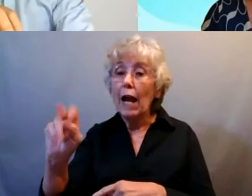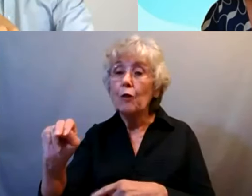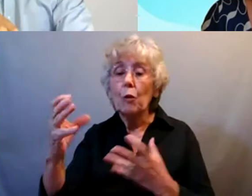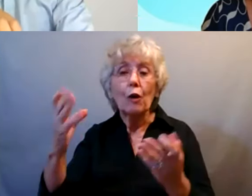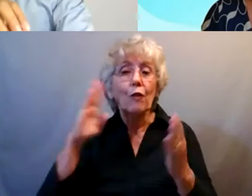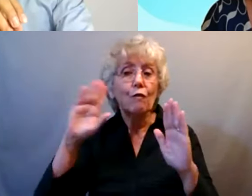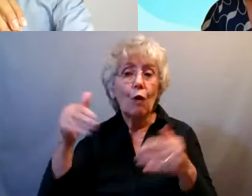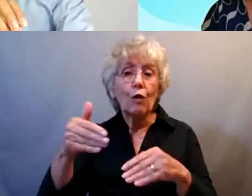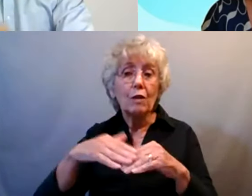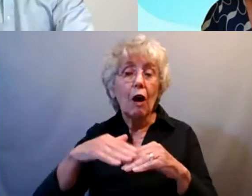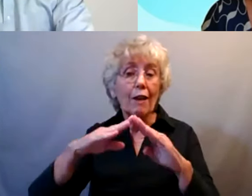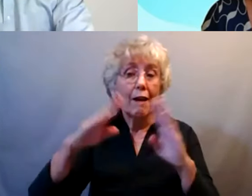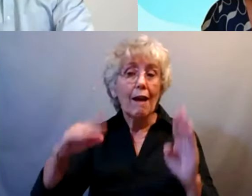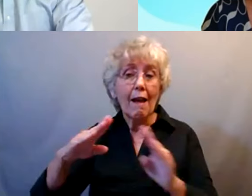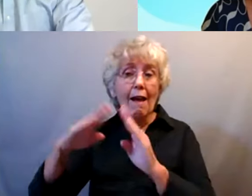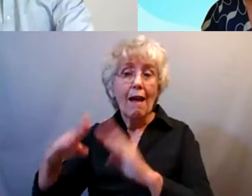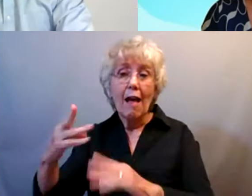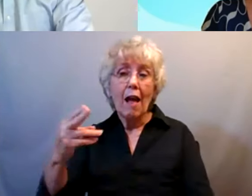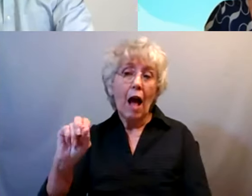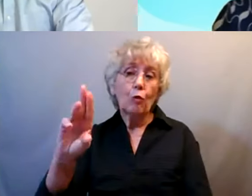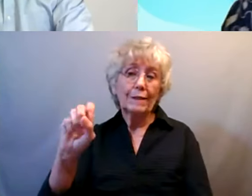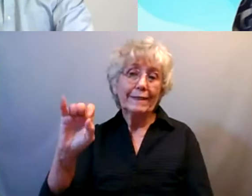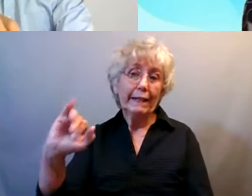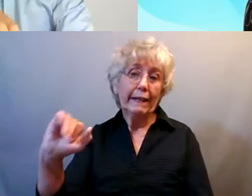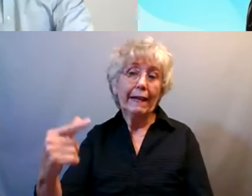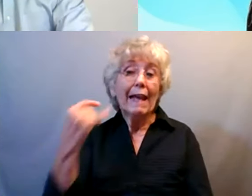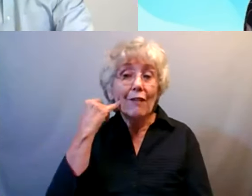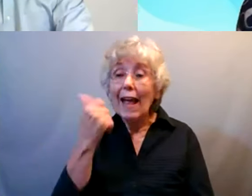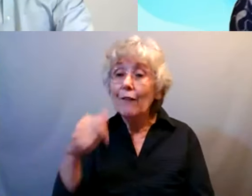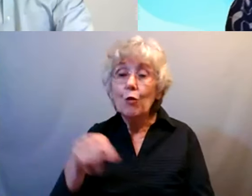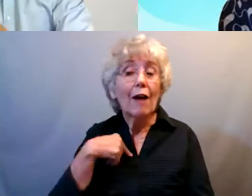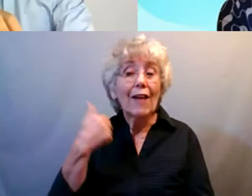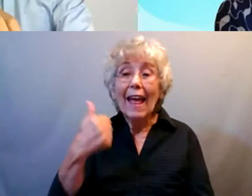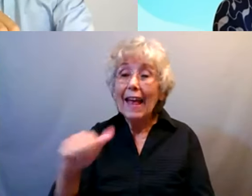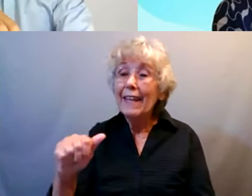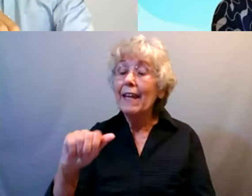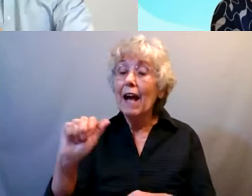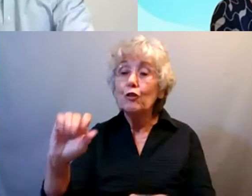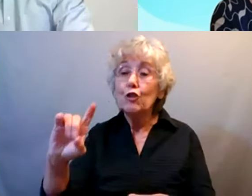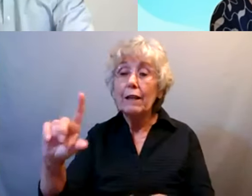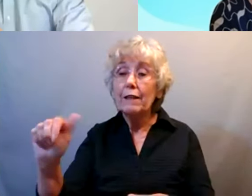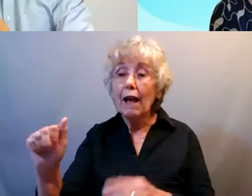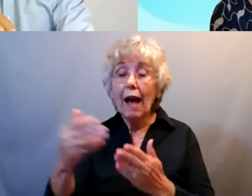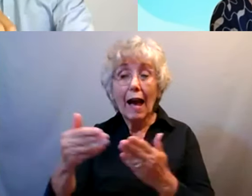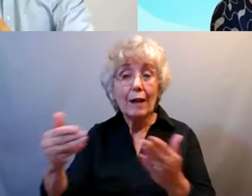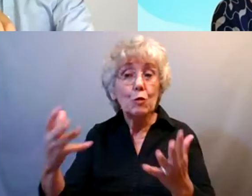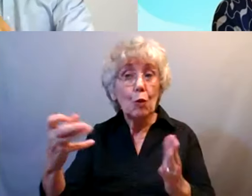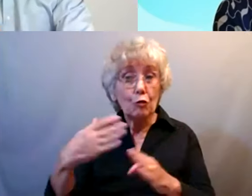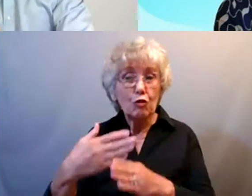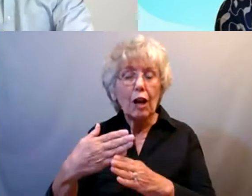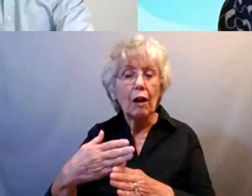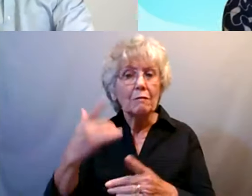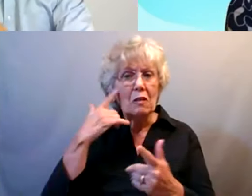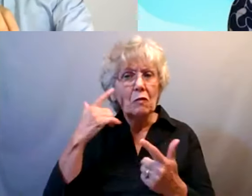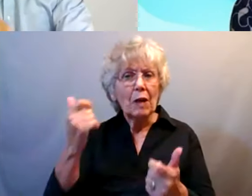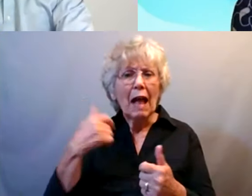if anyone has any agenda items that they'd like to share, please feel free to, I believe, Amanda,